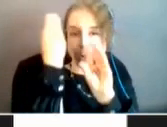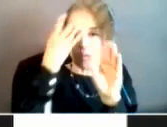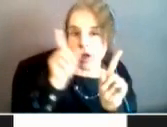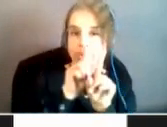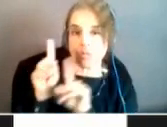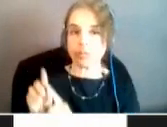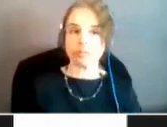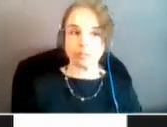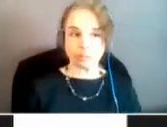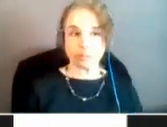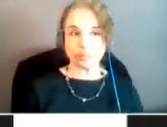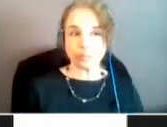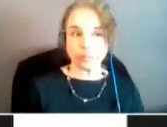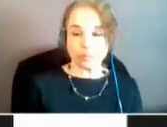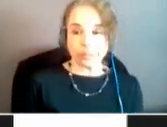well.